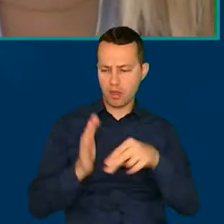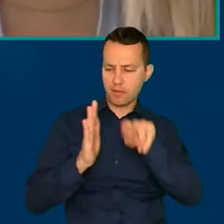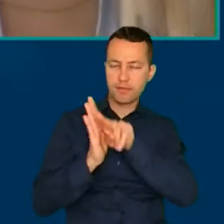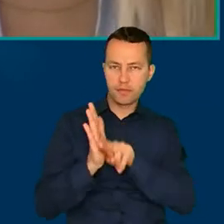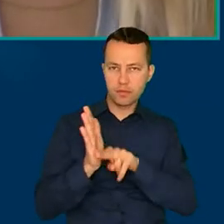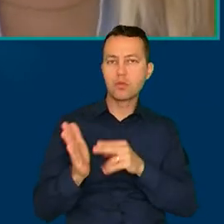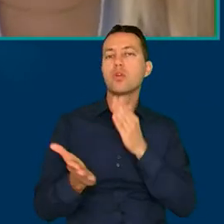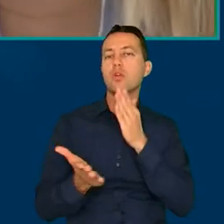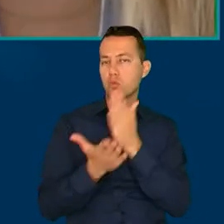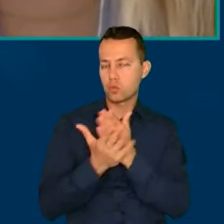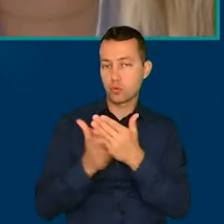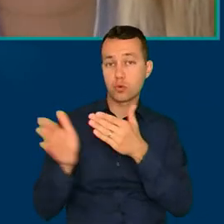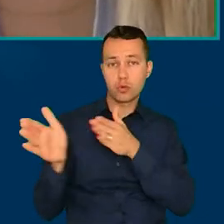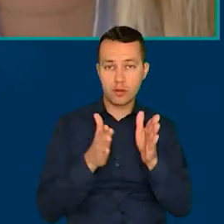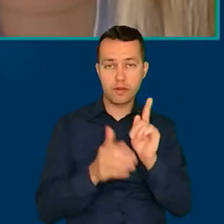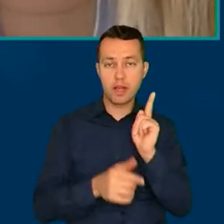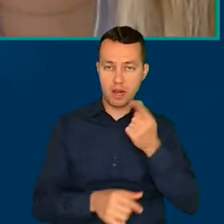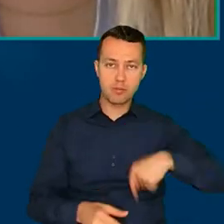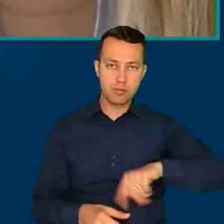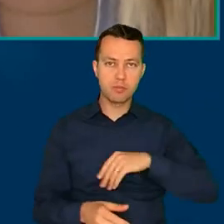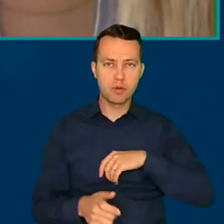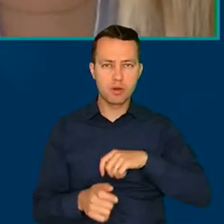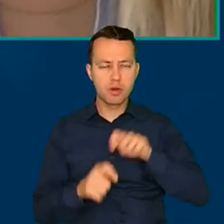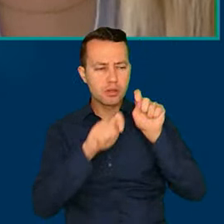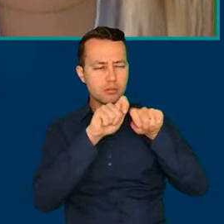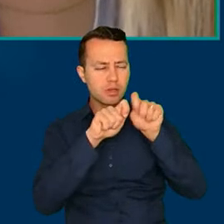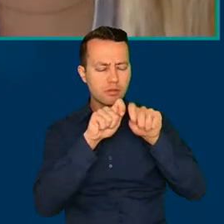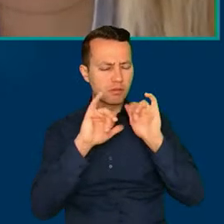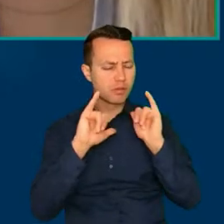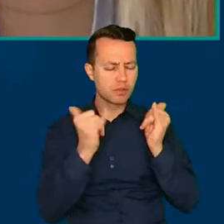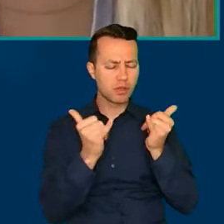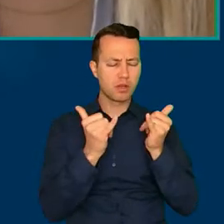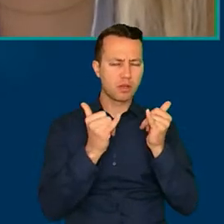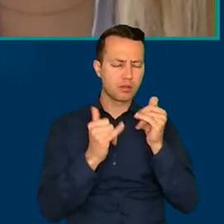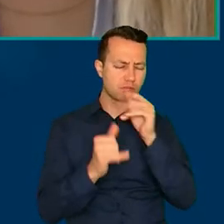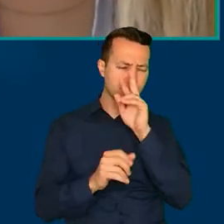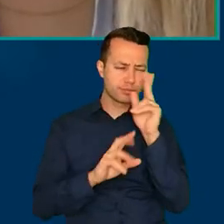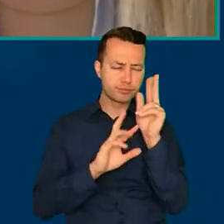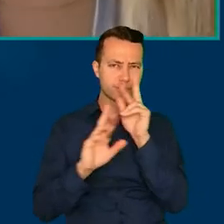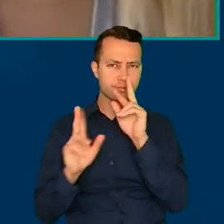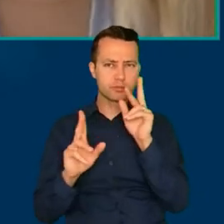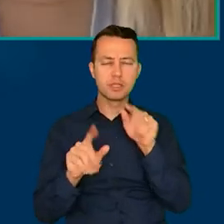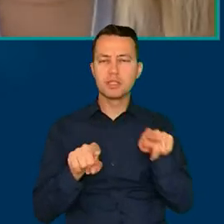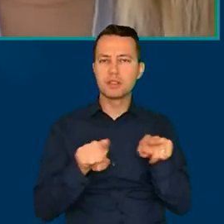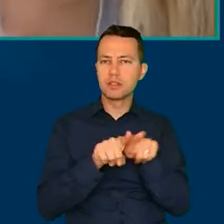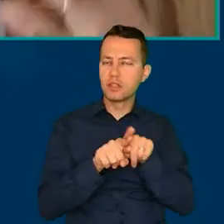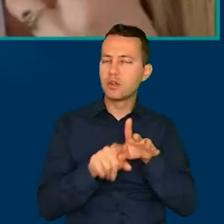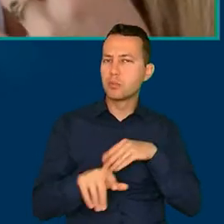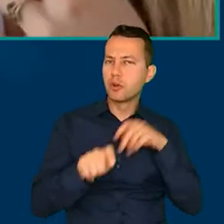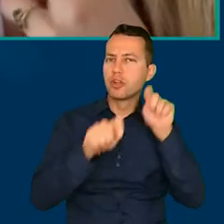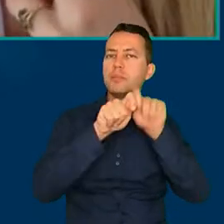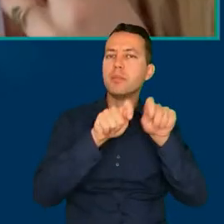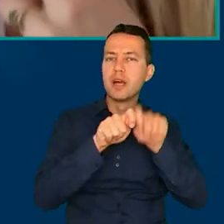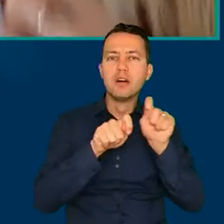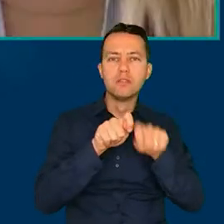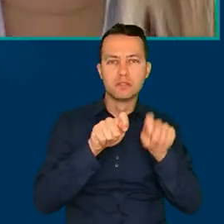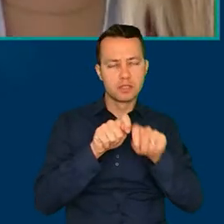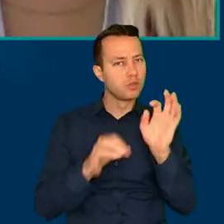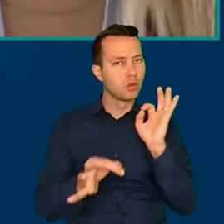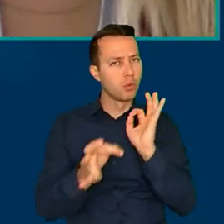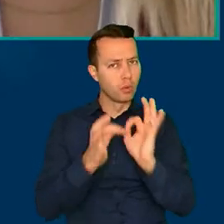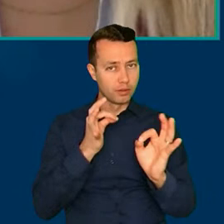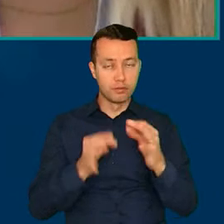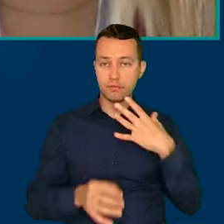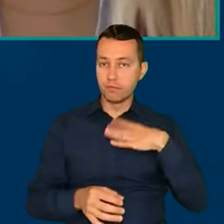more empirically demonstrate the value add of implementing these and how they can be very useful in terms of risk mitigation, but